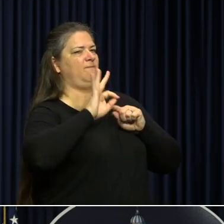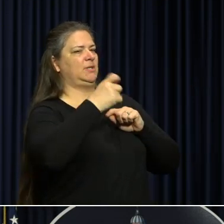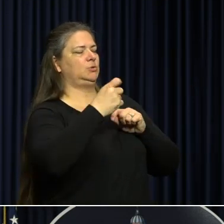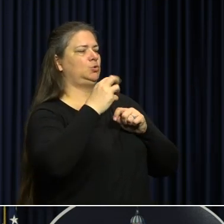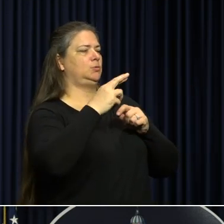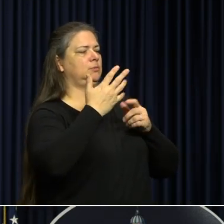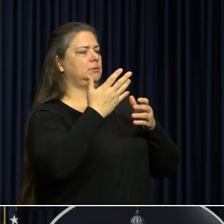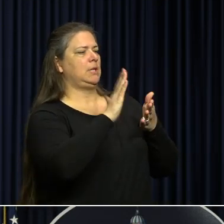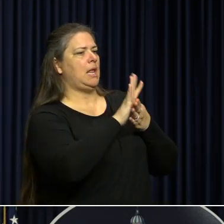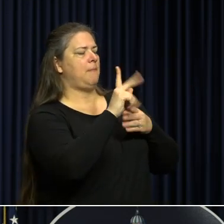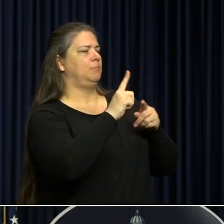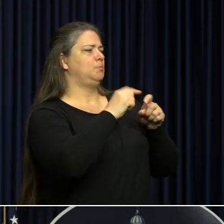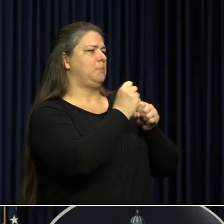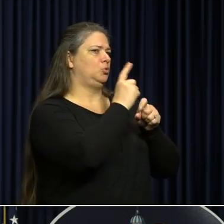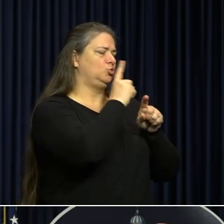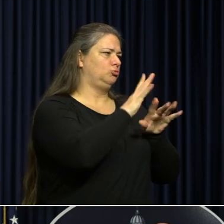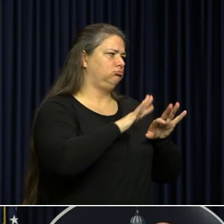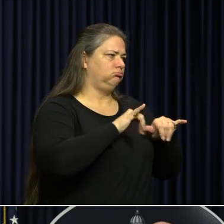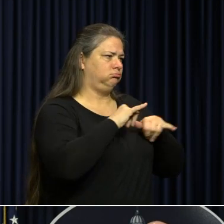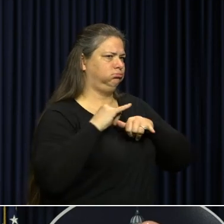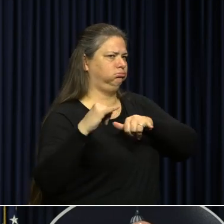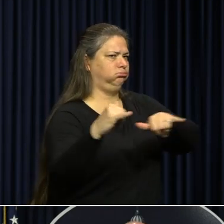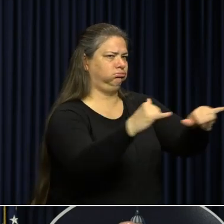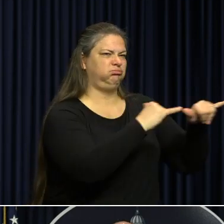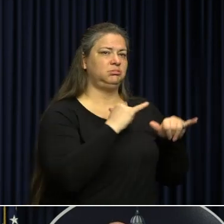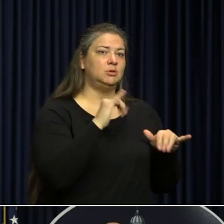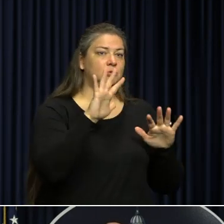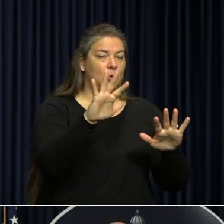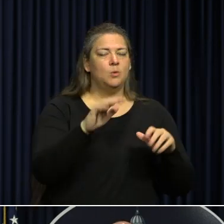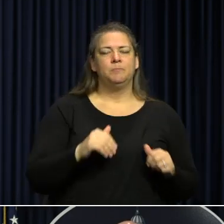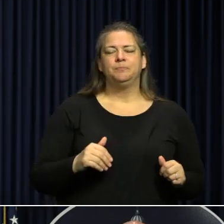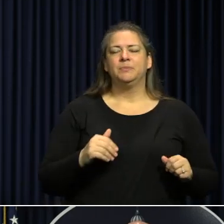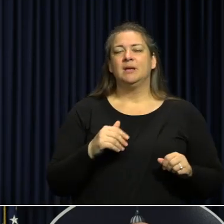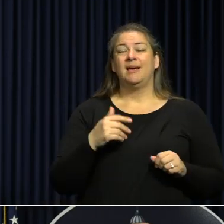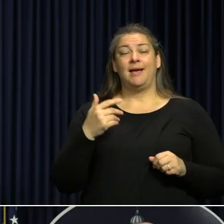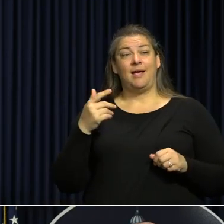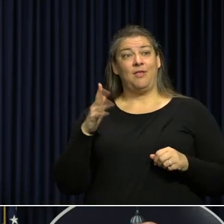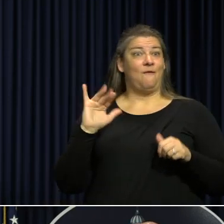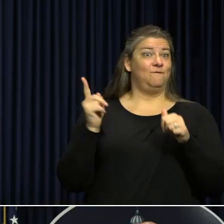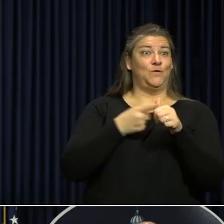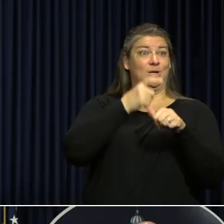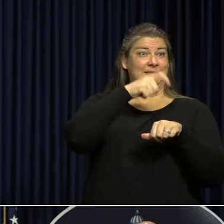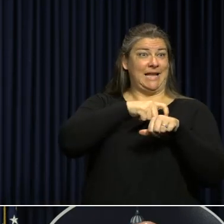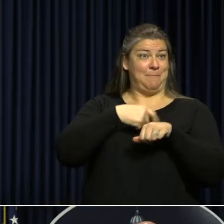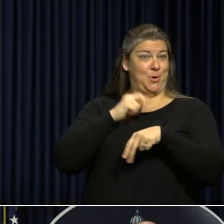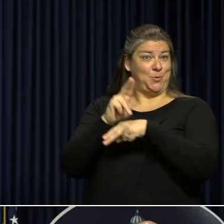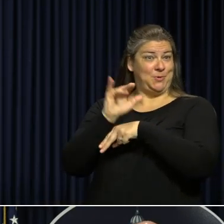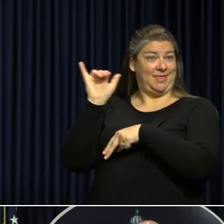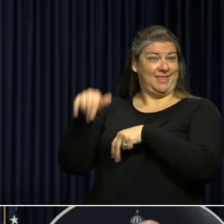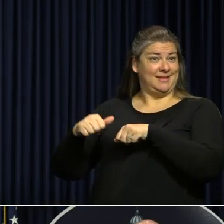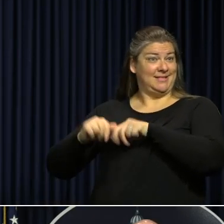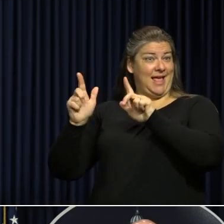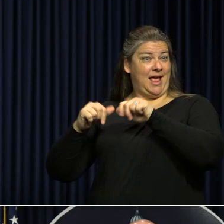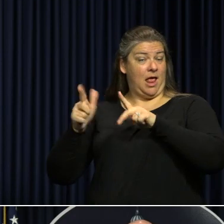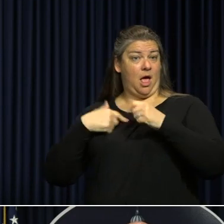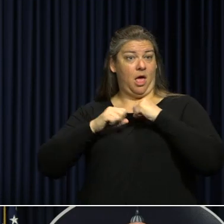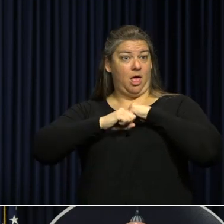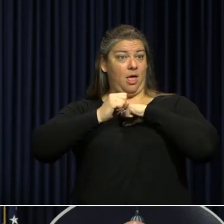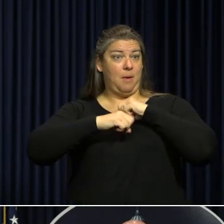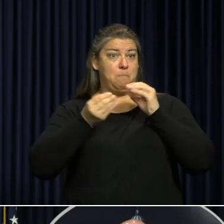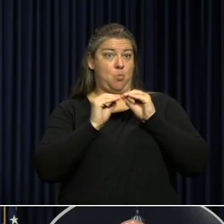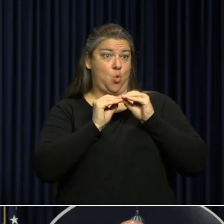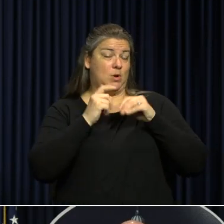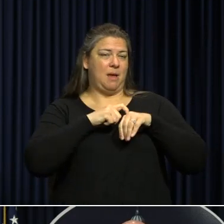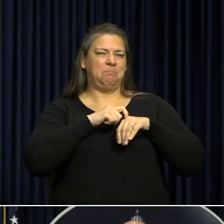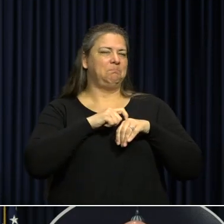quickly and efficiently as we can. So real quickly, I won't spend as long as I did the first time I used these slides because they're not as foreign